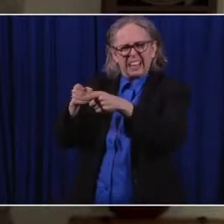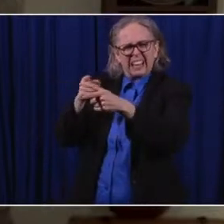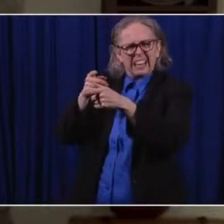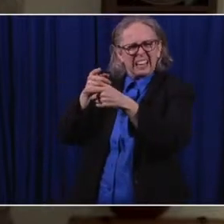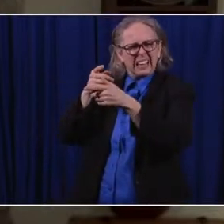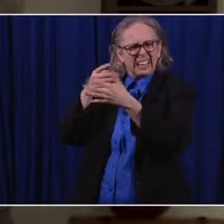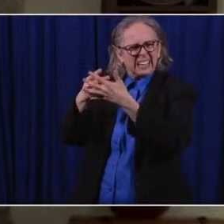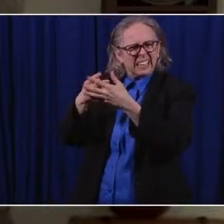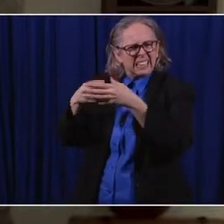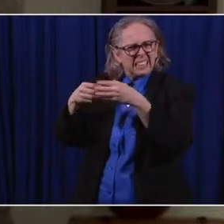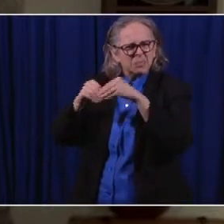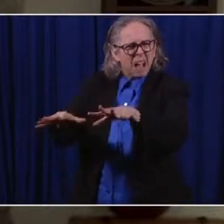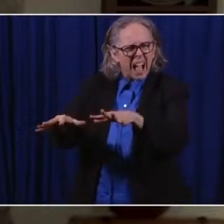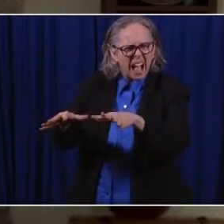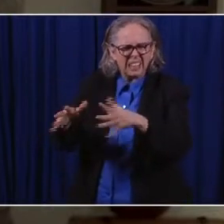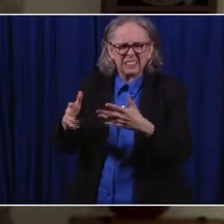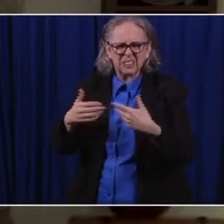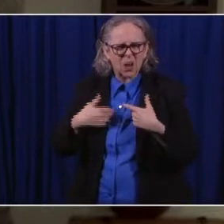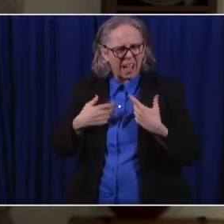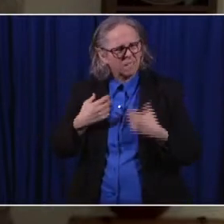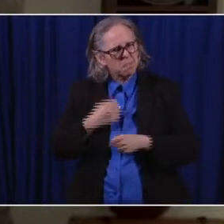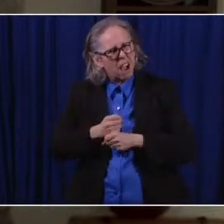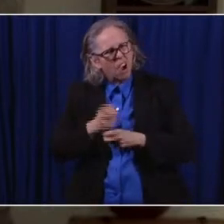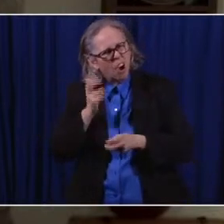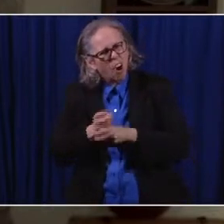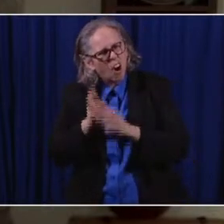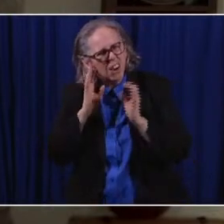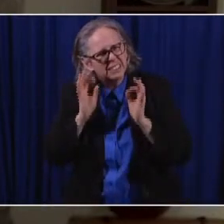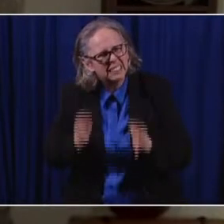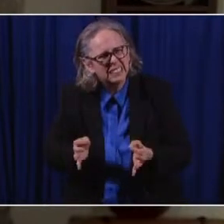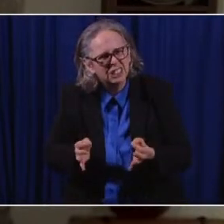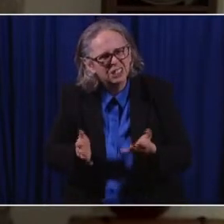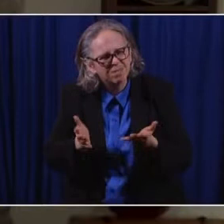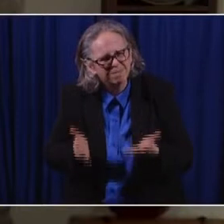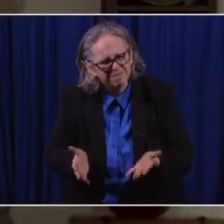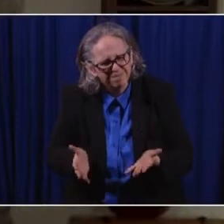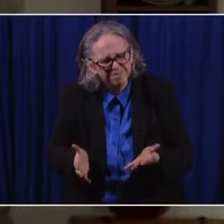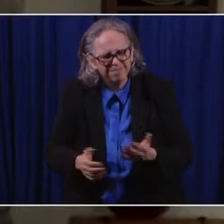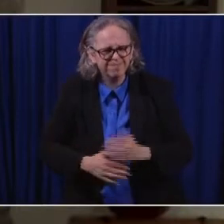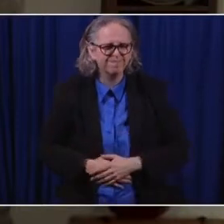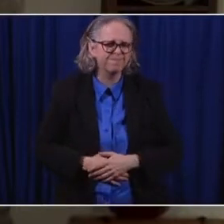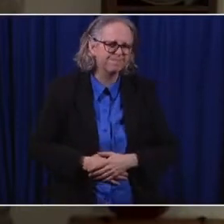we'll have to make those decisions. The next question